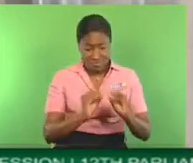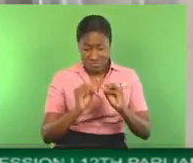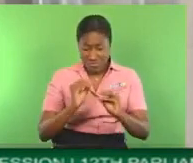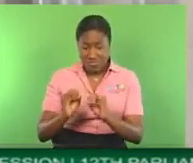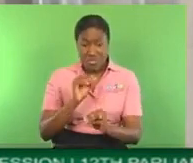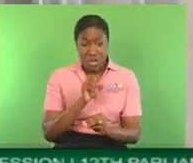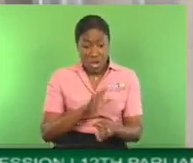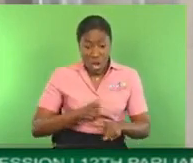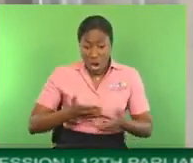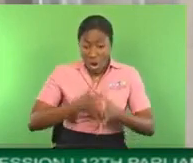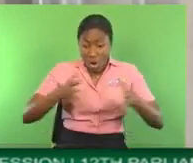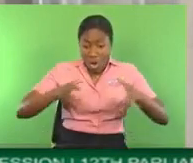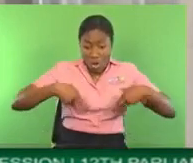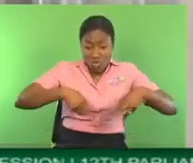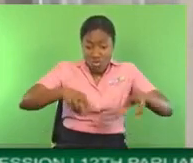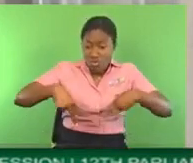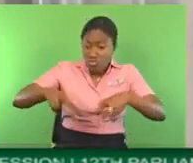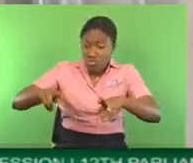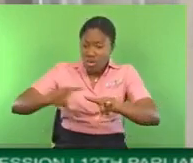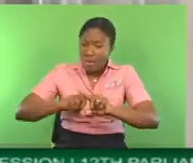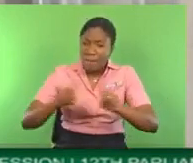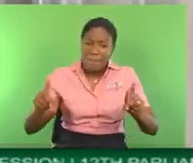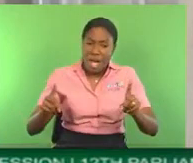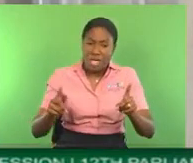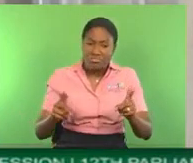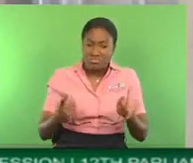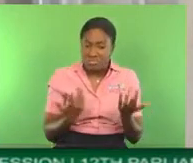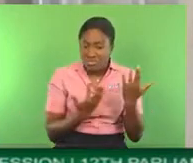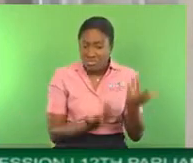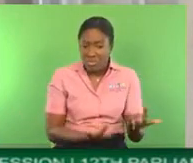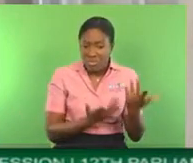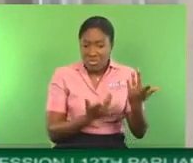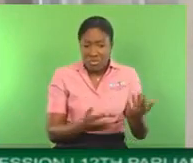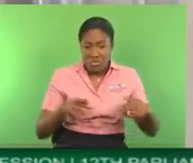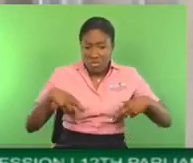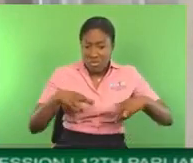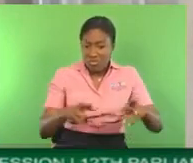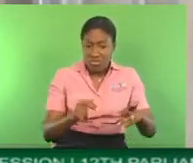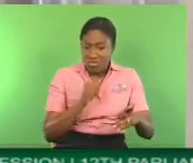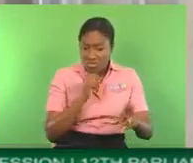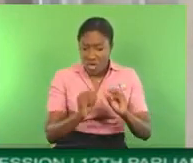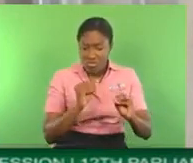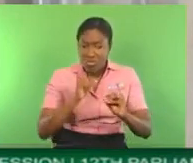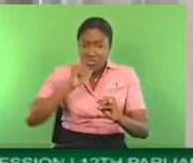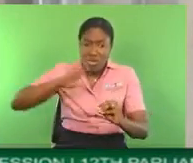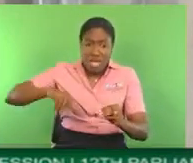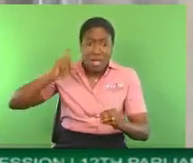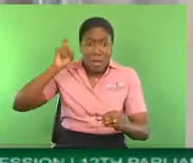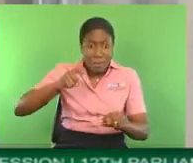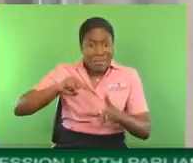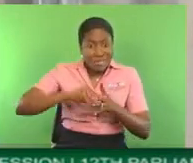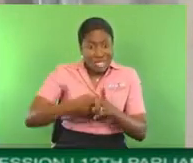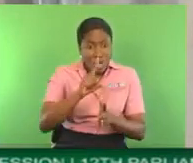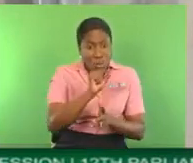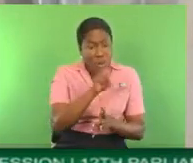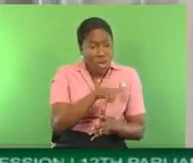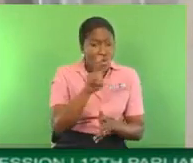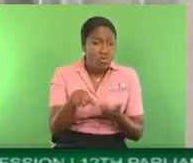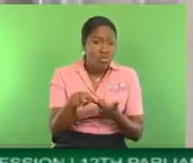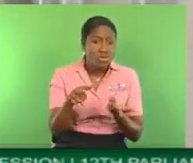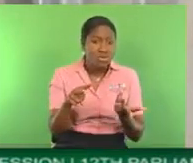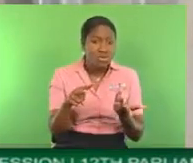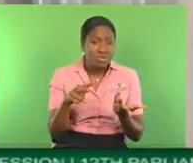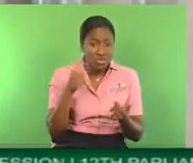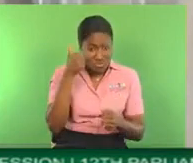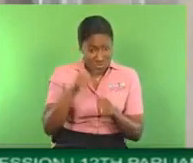Well, Madam Speaker, whatever happened to the access road repair program was supposed to commence in 2022. Remember the